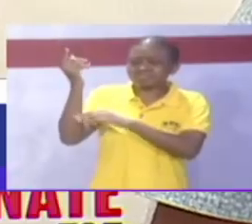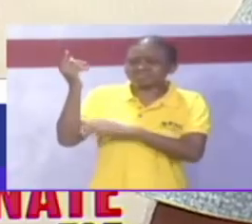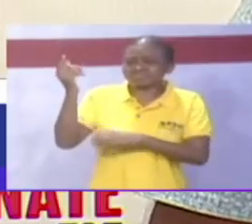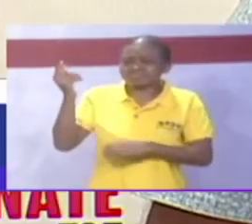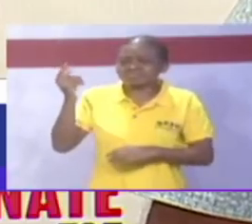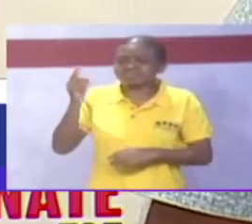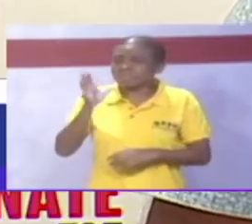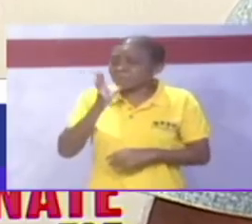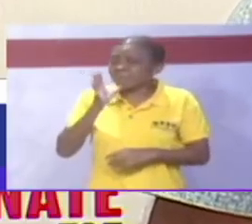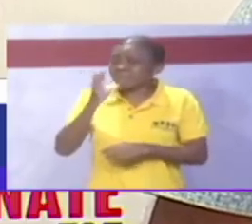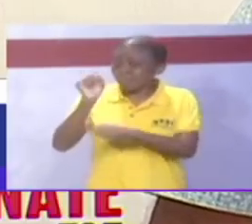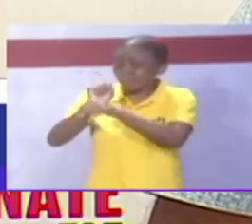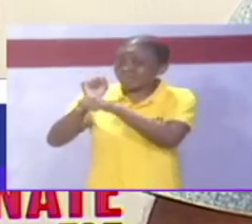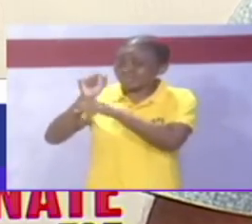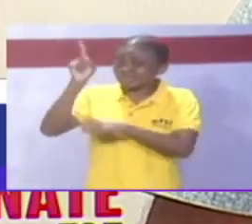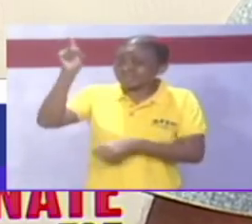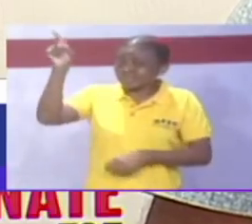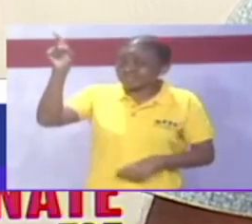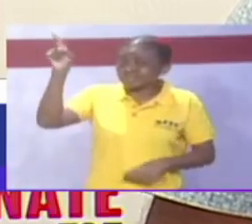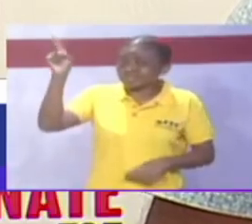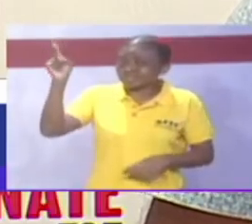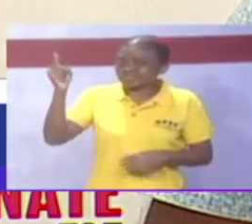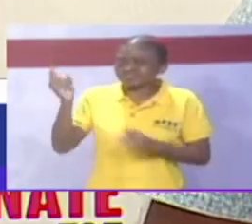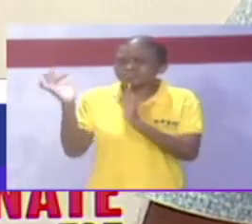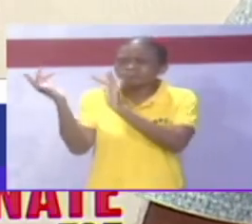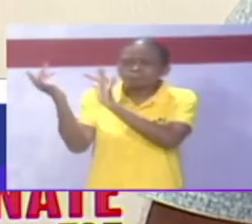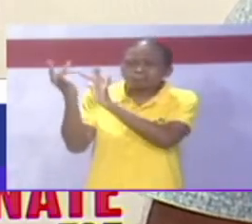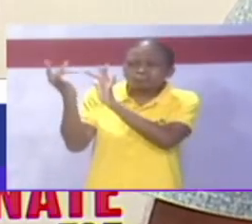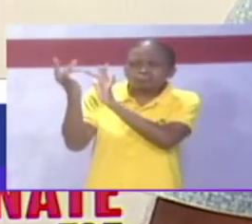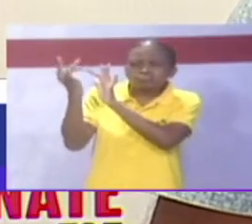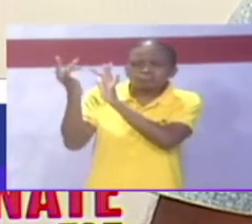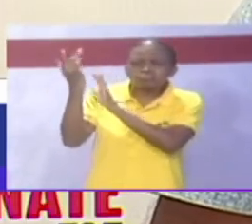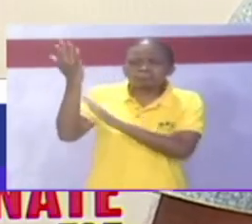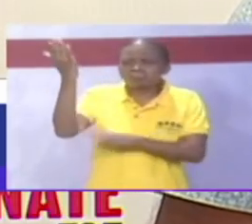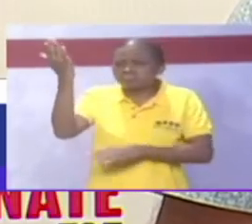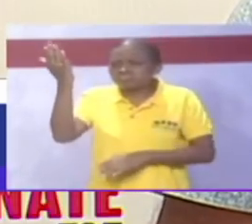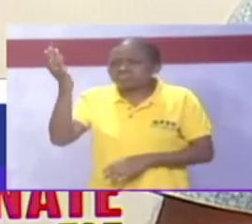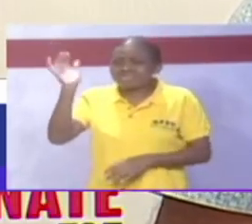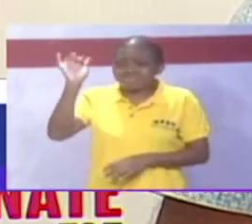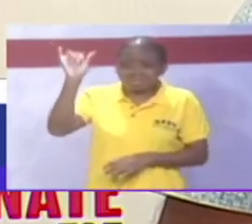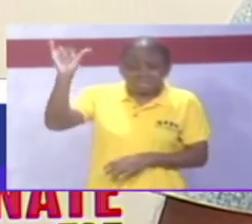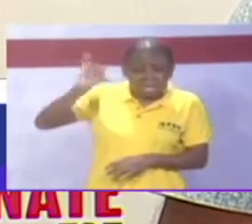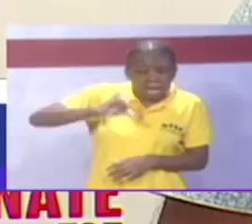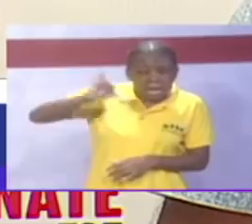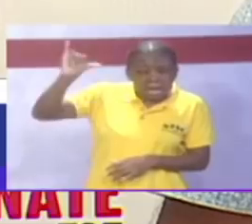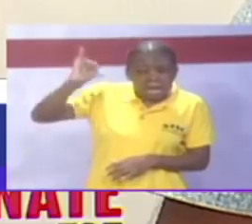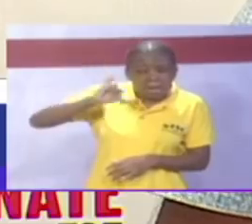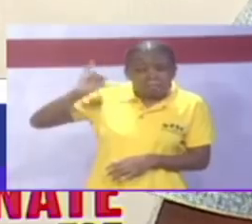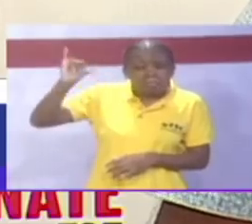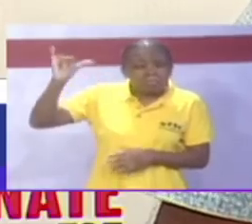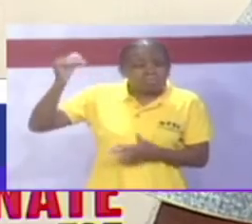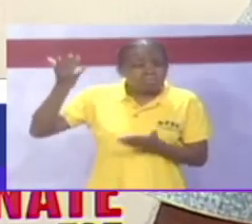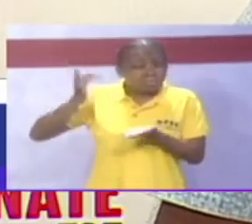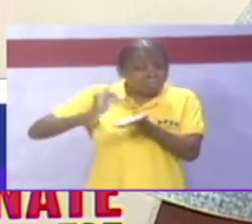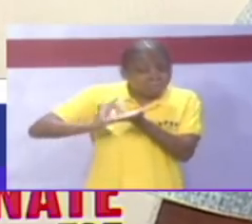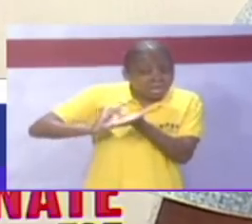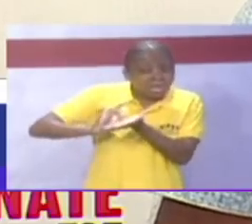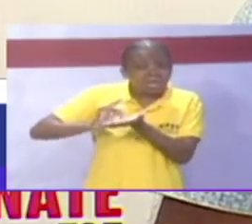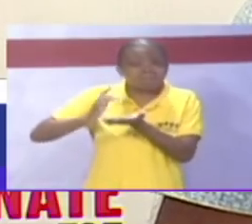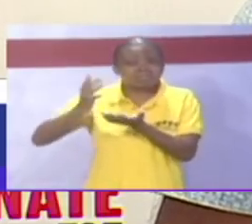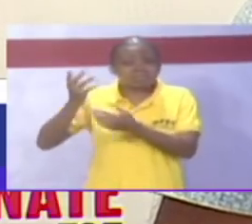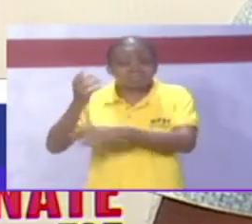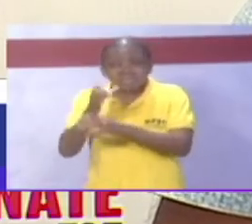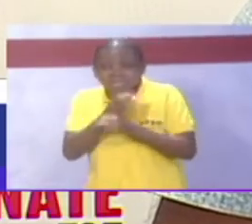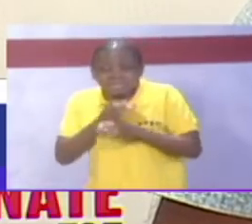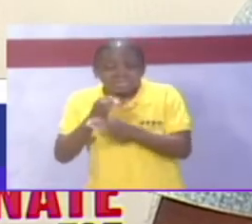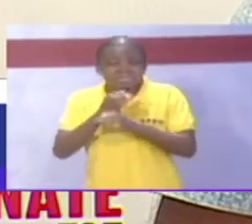in contact with her, the exact same medicines, procedures, and everything